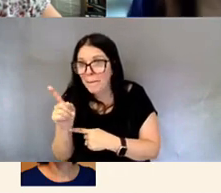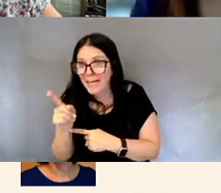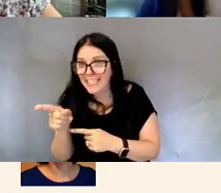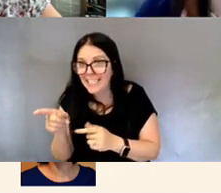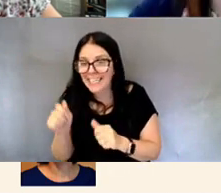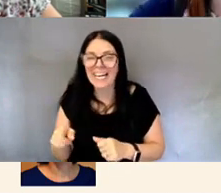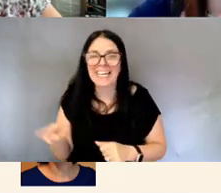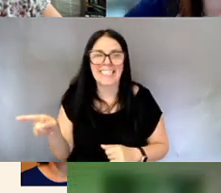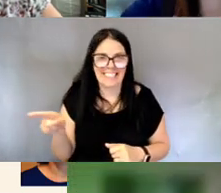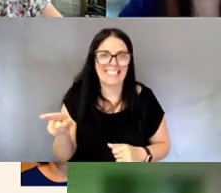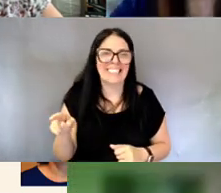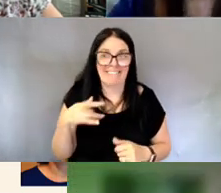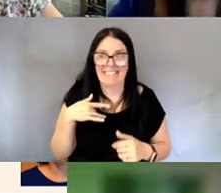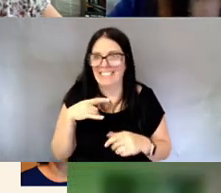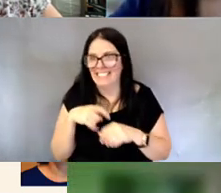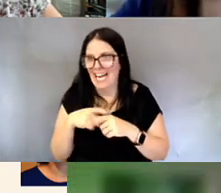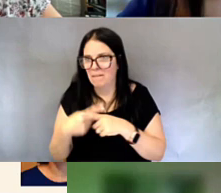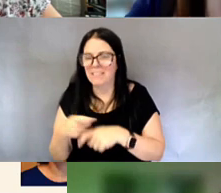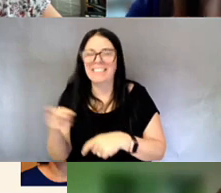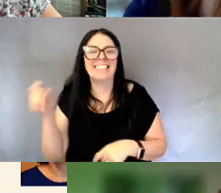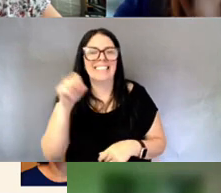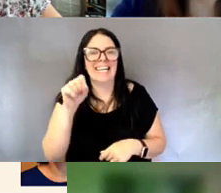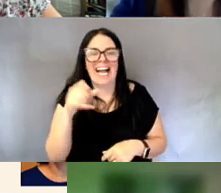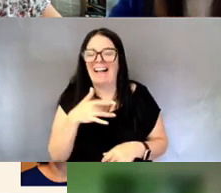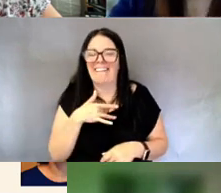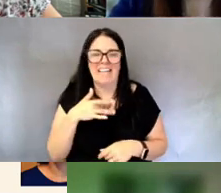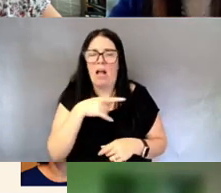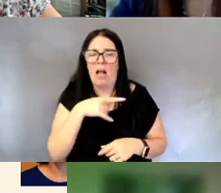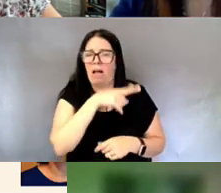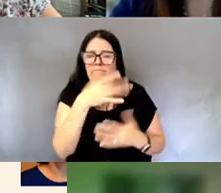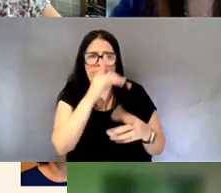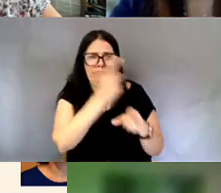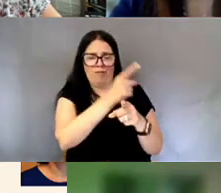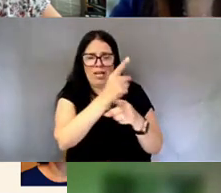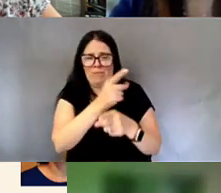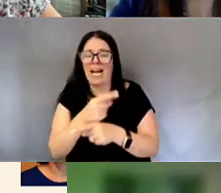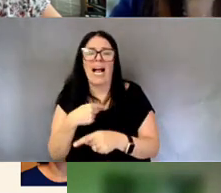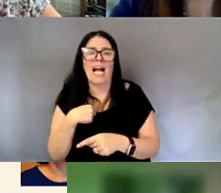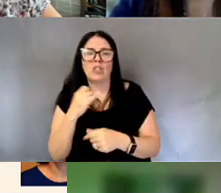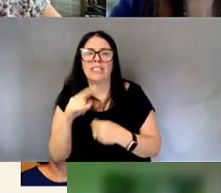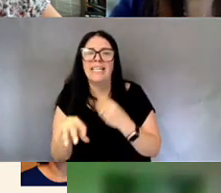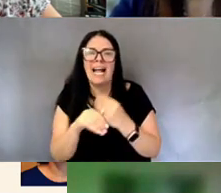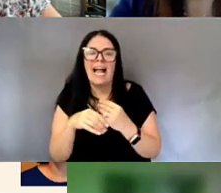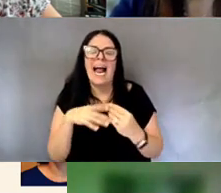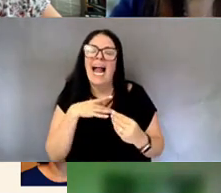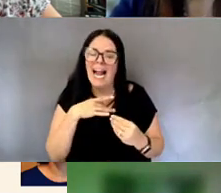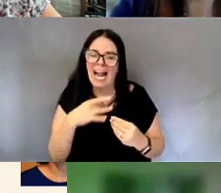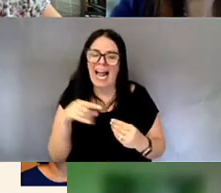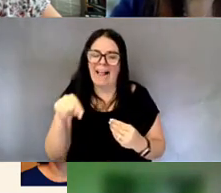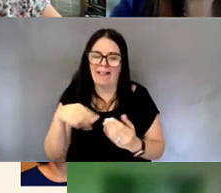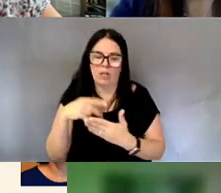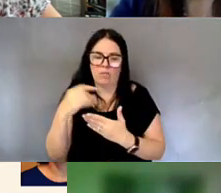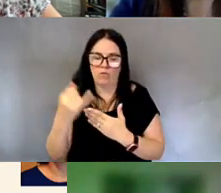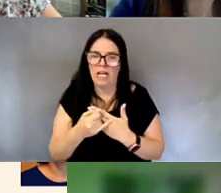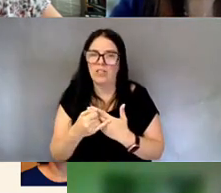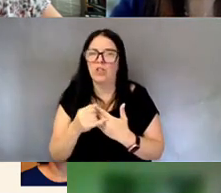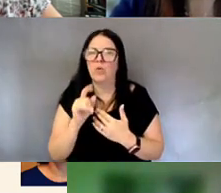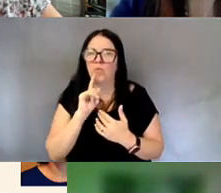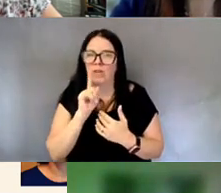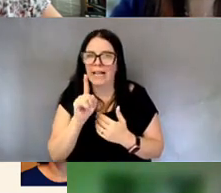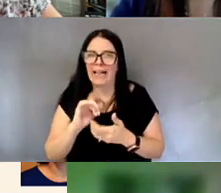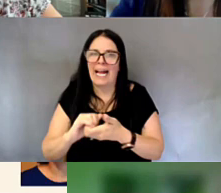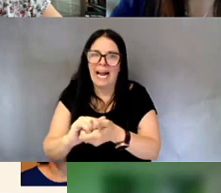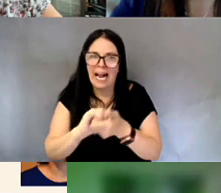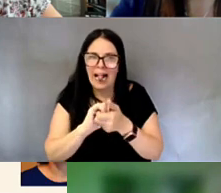We're getting tight here. I feel like a lot of it has already been said, but yeah. So I like the fact that the project went the